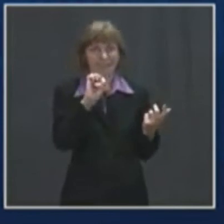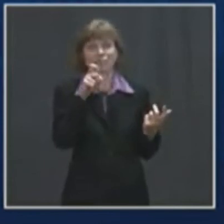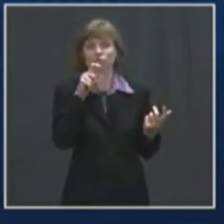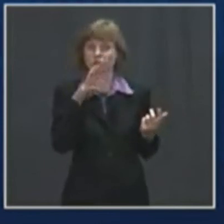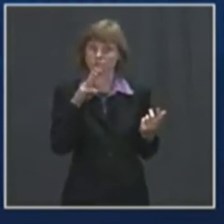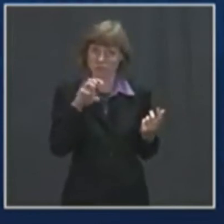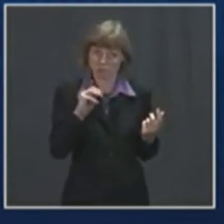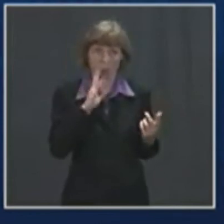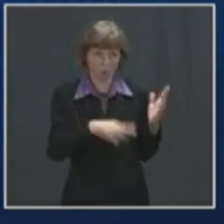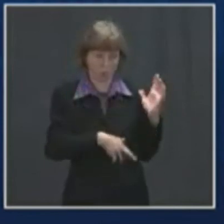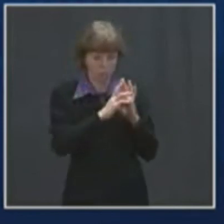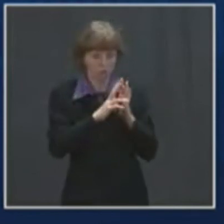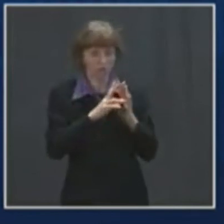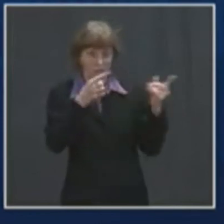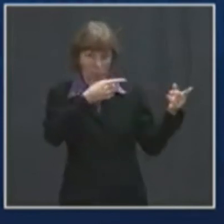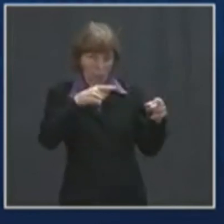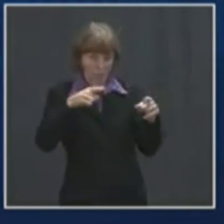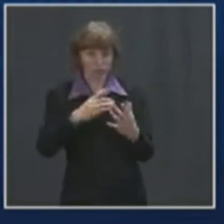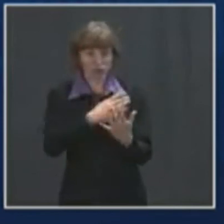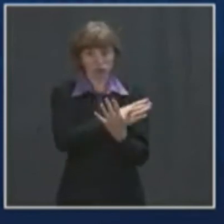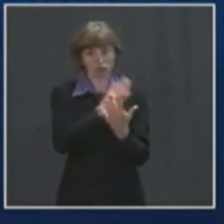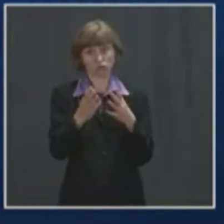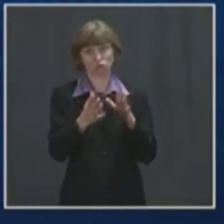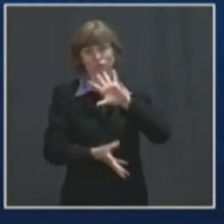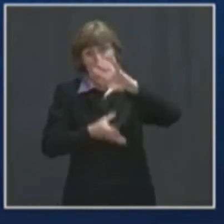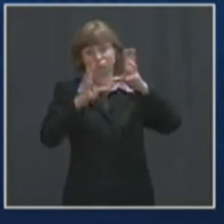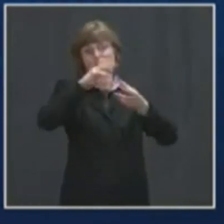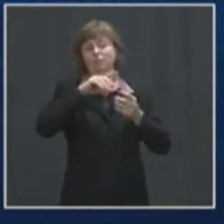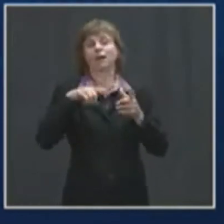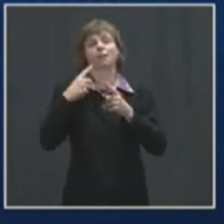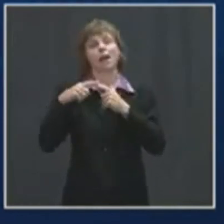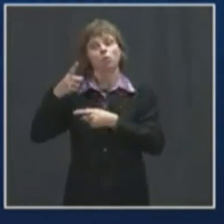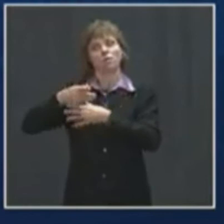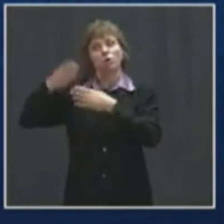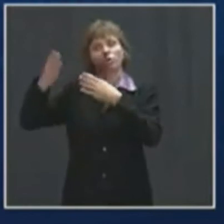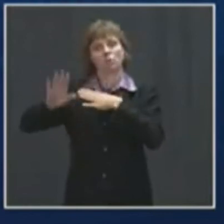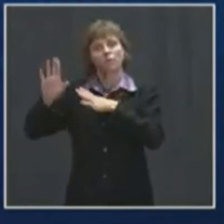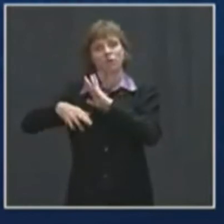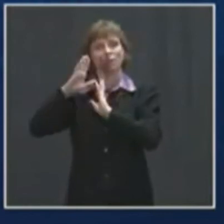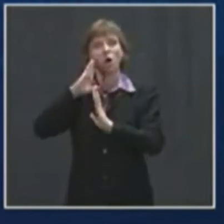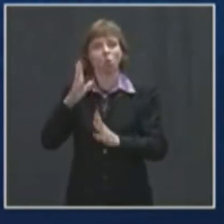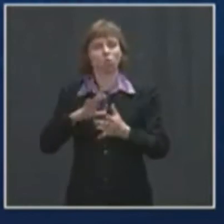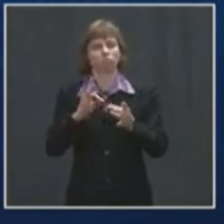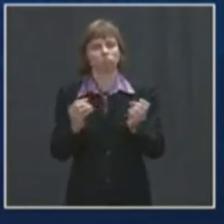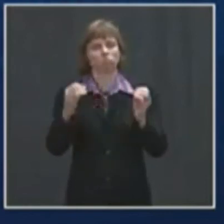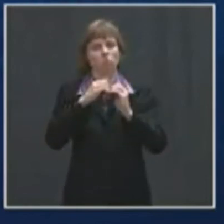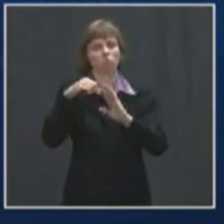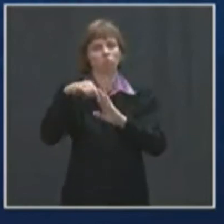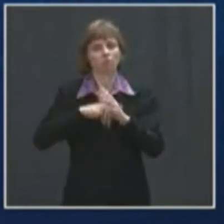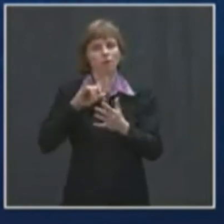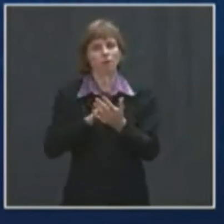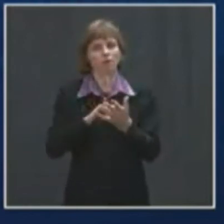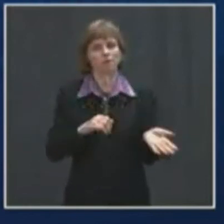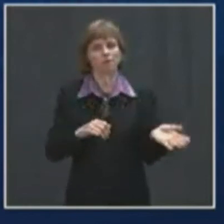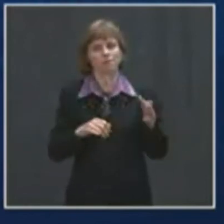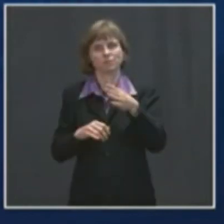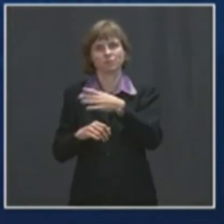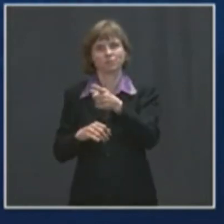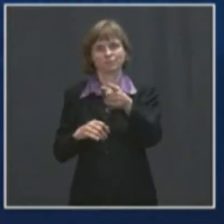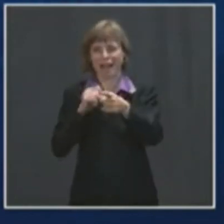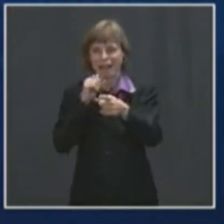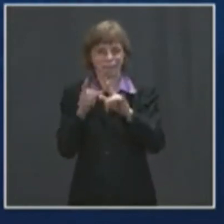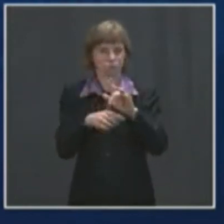they have concluded that review, I'm sure they'll have more to say on it. Okay, go ahead, Trevor. I think I've been skipping you unintentionally. I'm sorry.